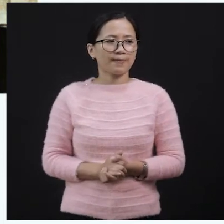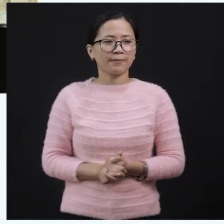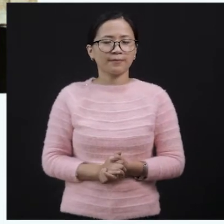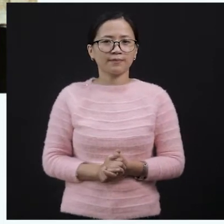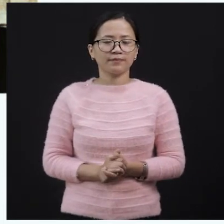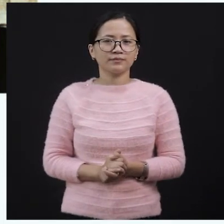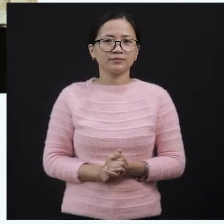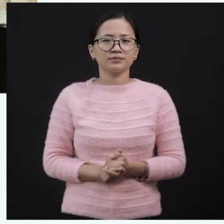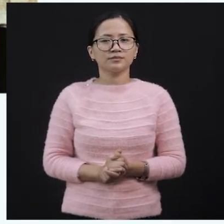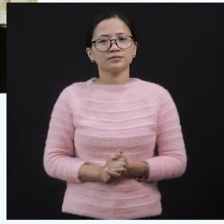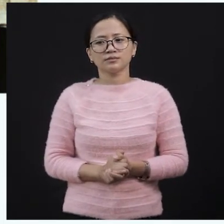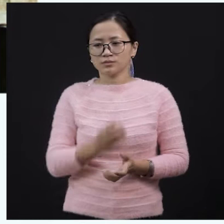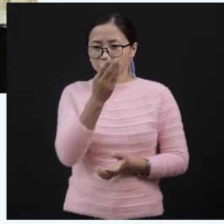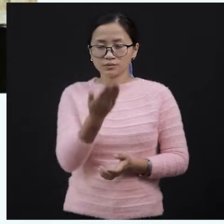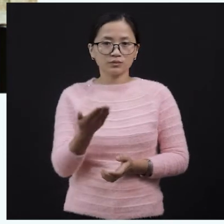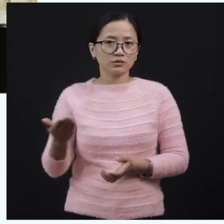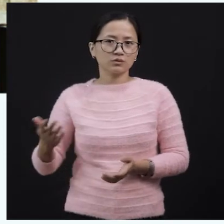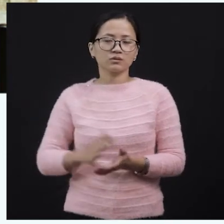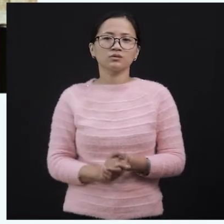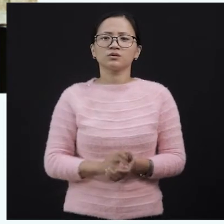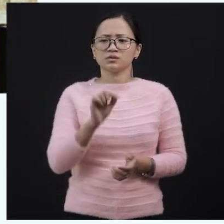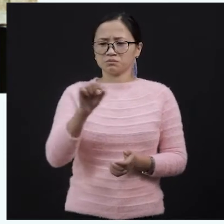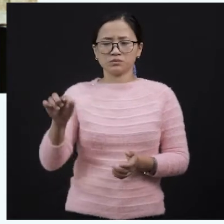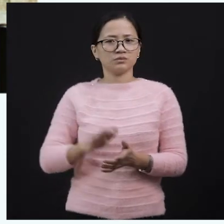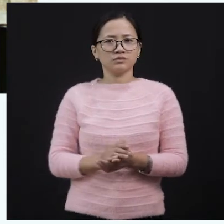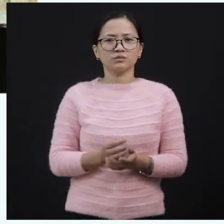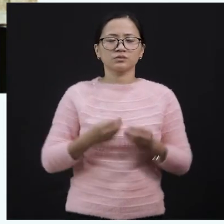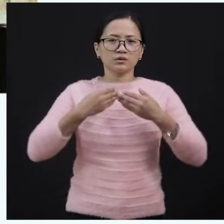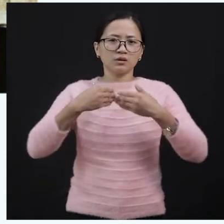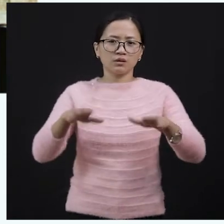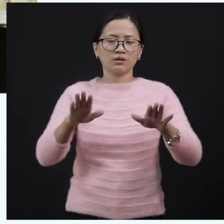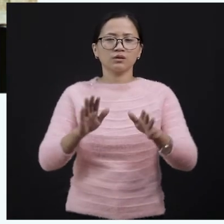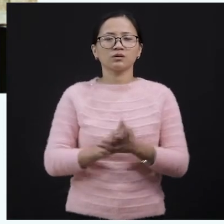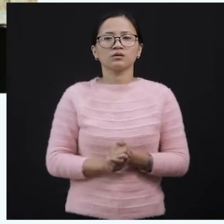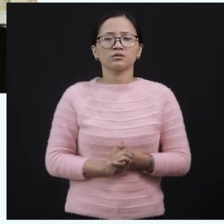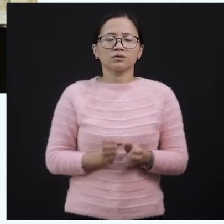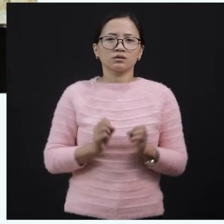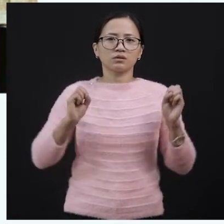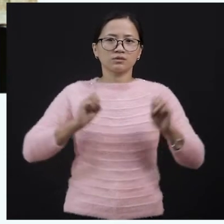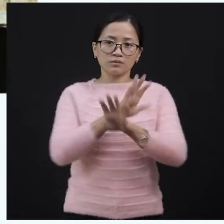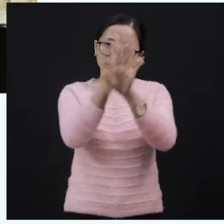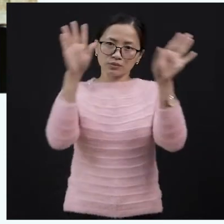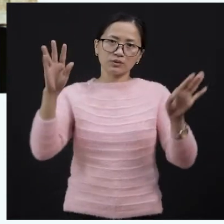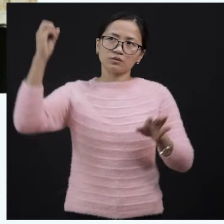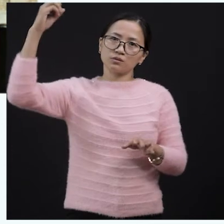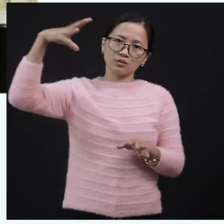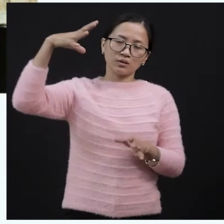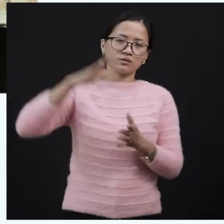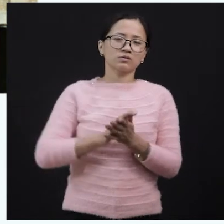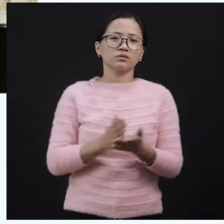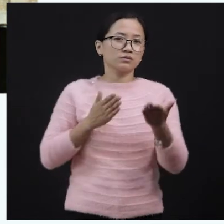Now, opaque objects are those which does not allow light to pass through them.